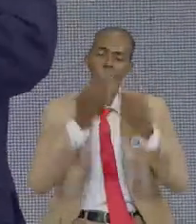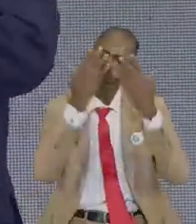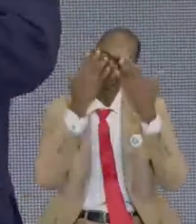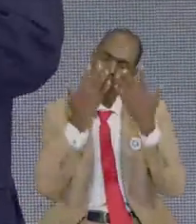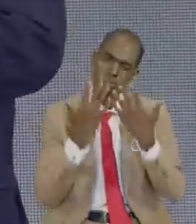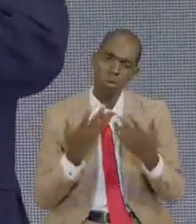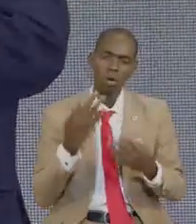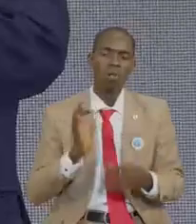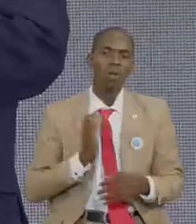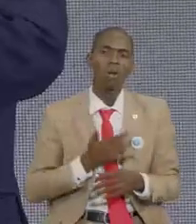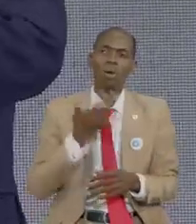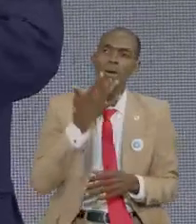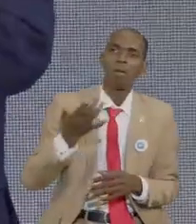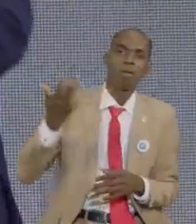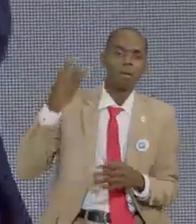the past,